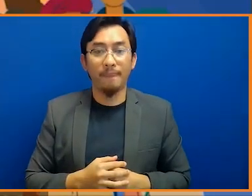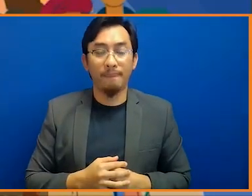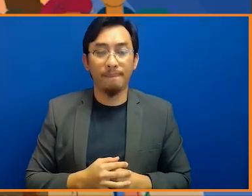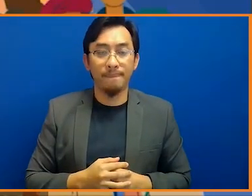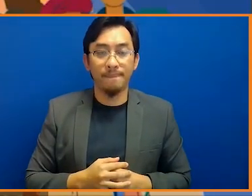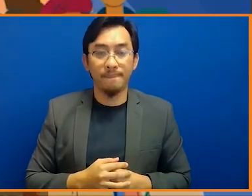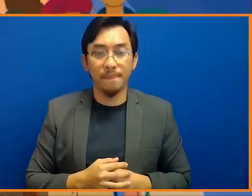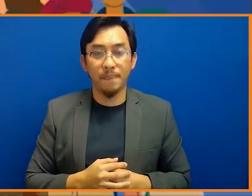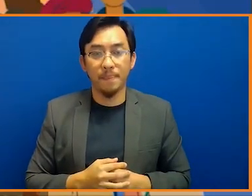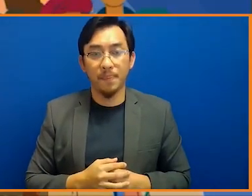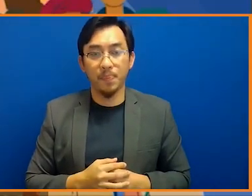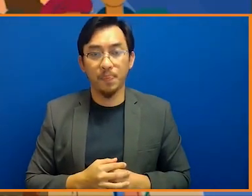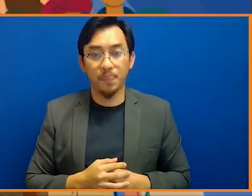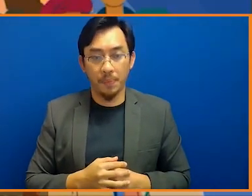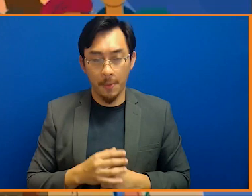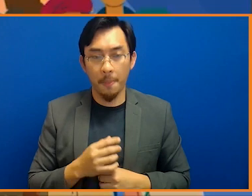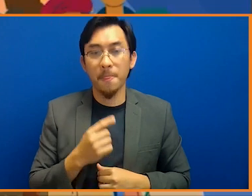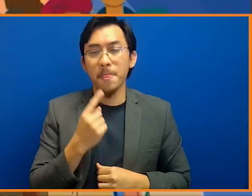Aceh.